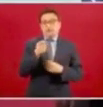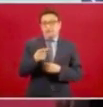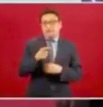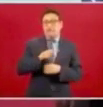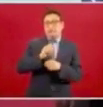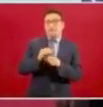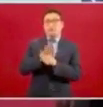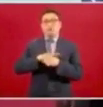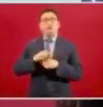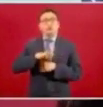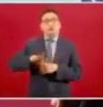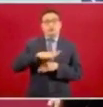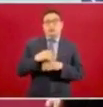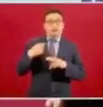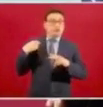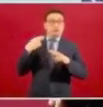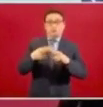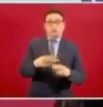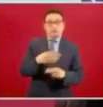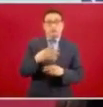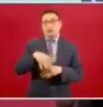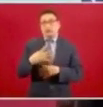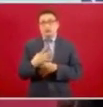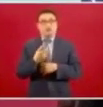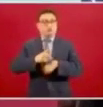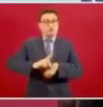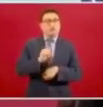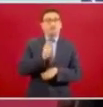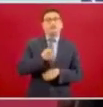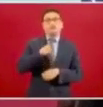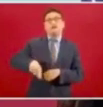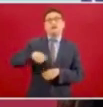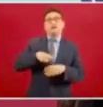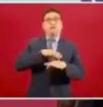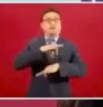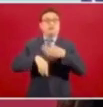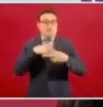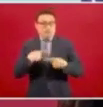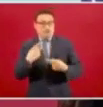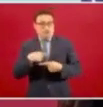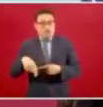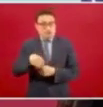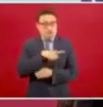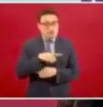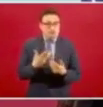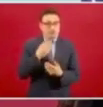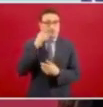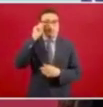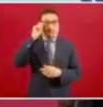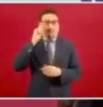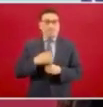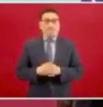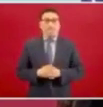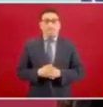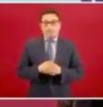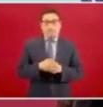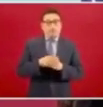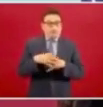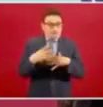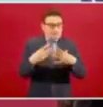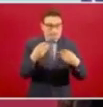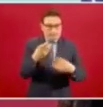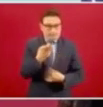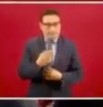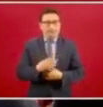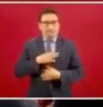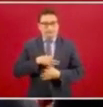3/4 of the people have been infected with the virus during the past 14 days, which means these are the people